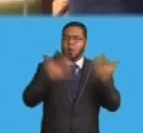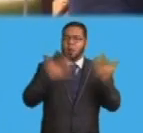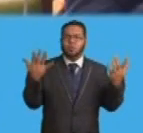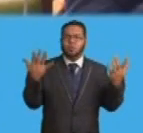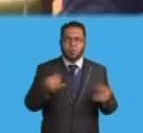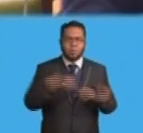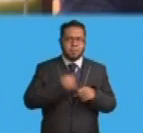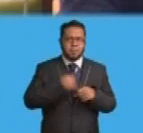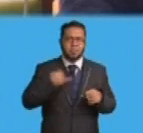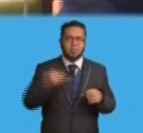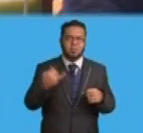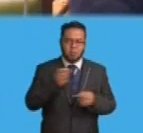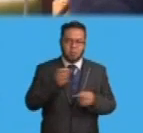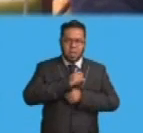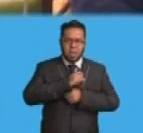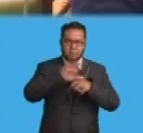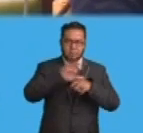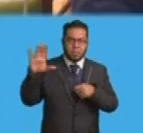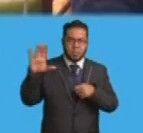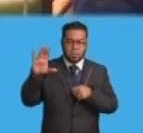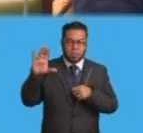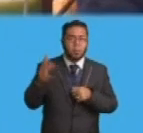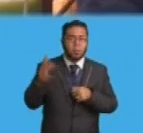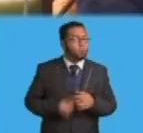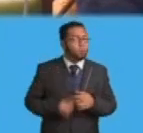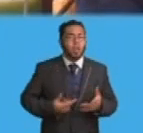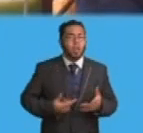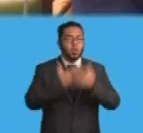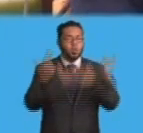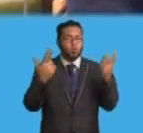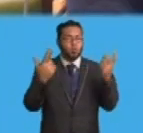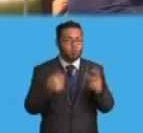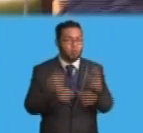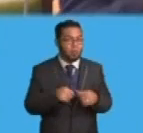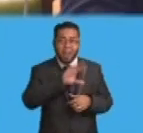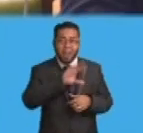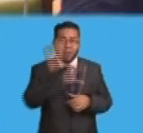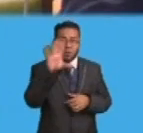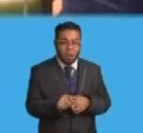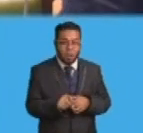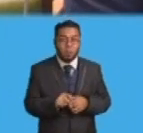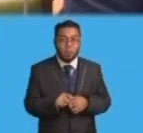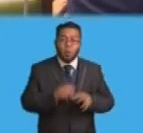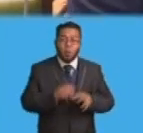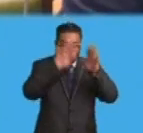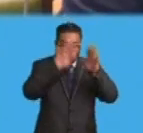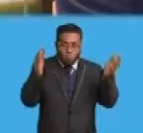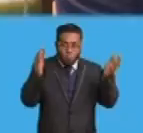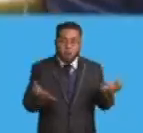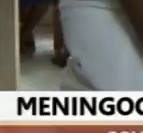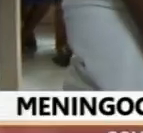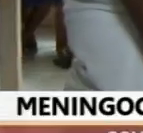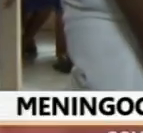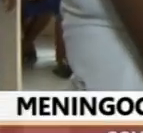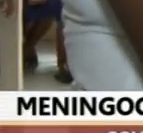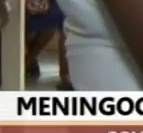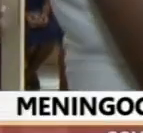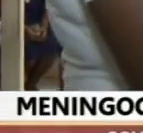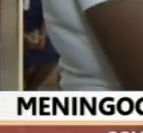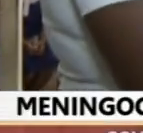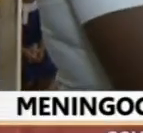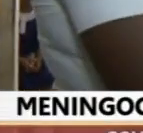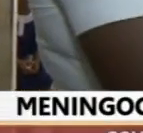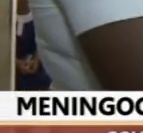And because there's a huge demand for it also in Africa, there's a worldwide demand for these vaccines. Ayaz